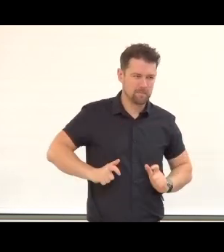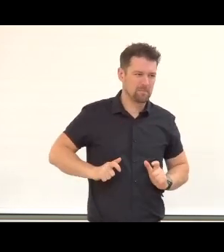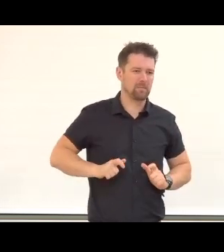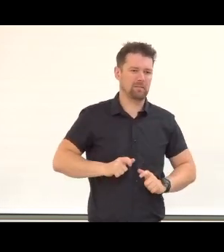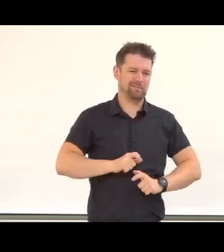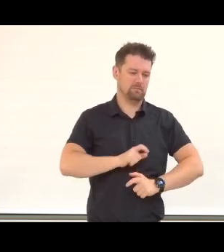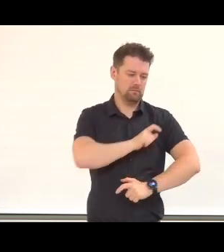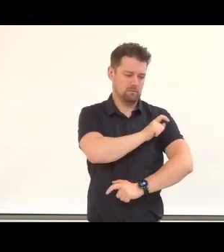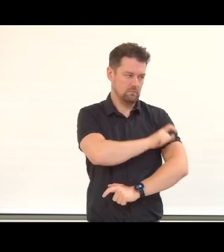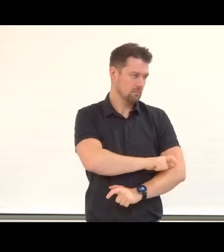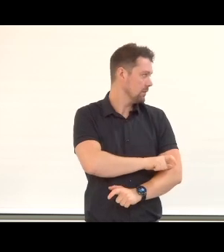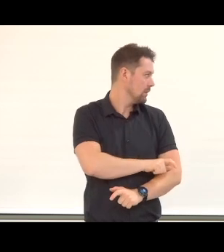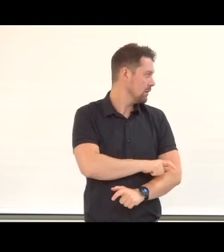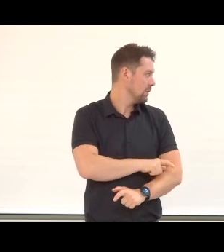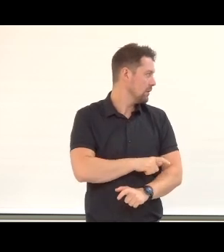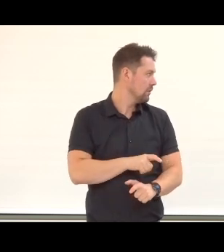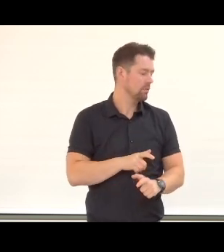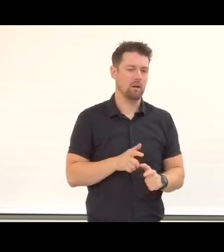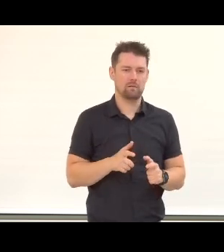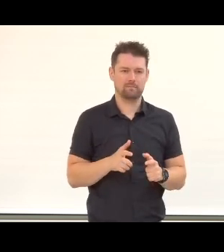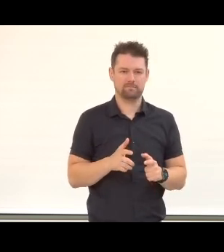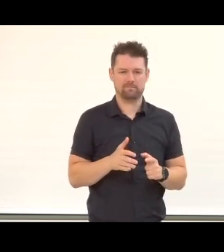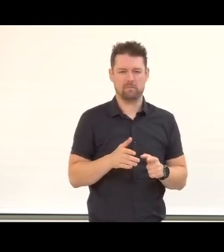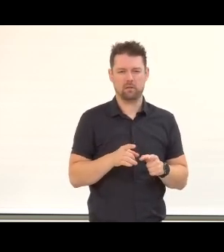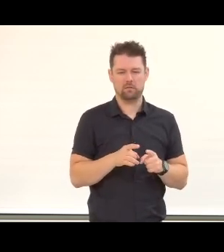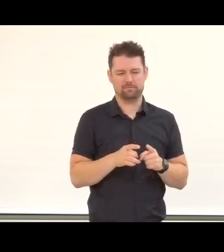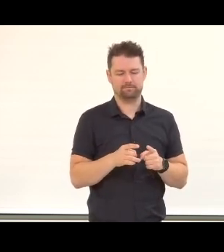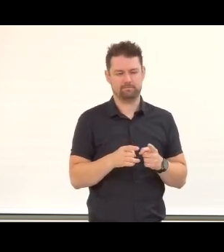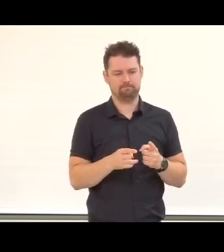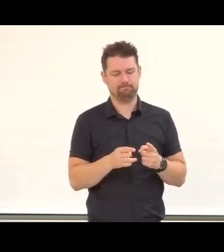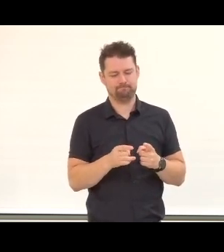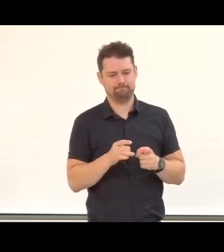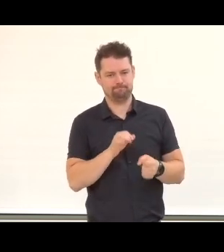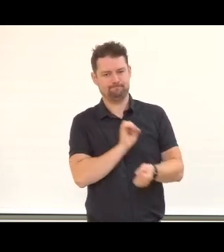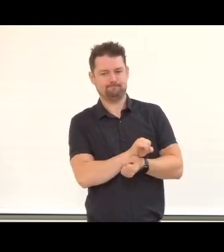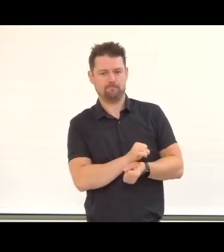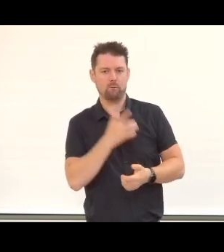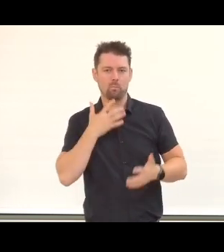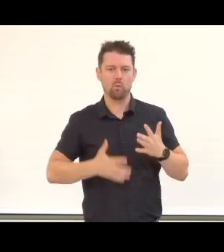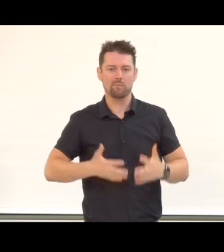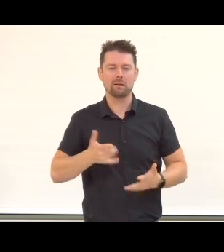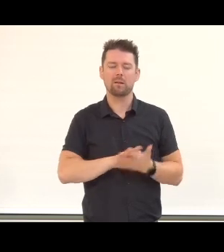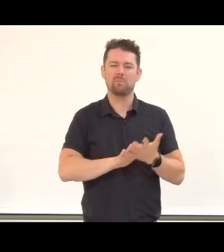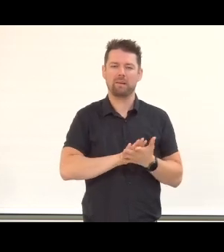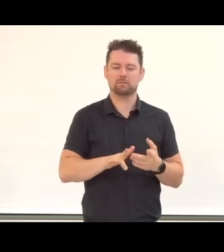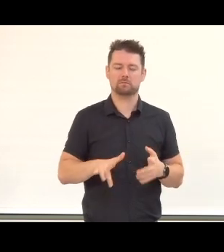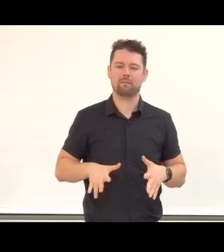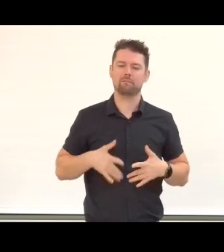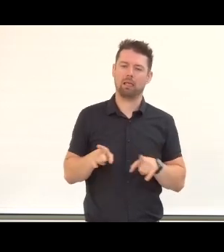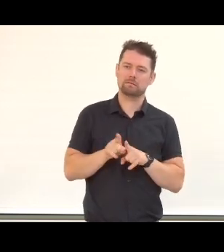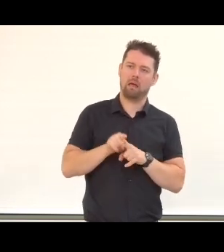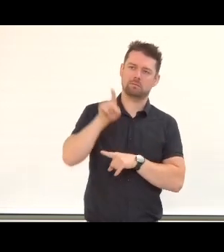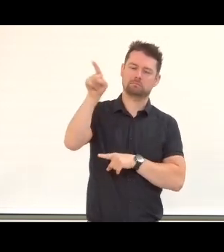that prohibits the movement a bit to simulate the pressurized suit. So it's all of jingles and bells, I